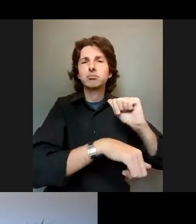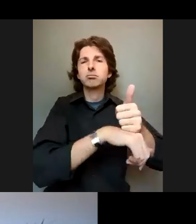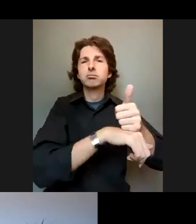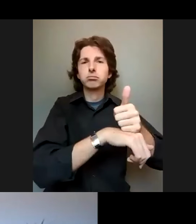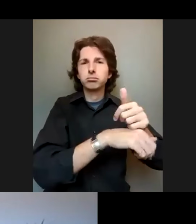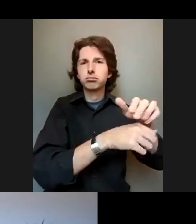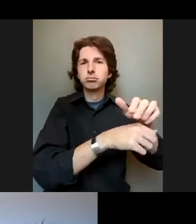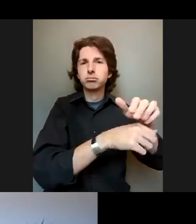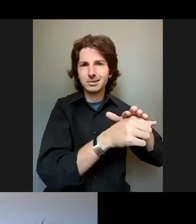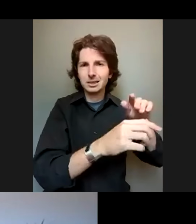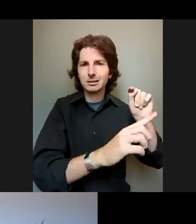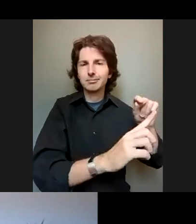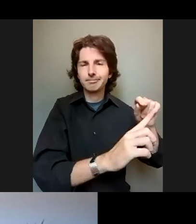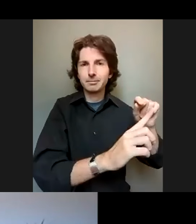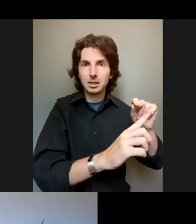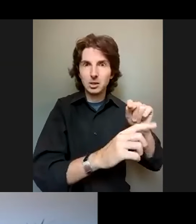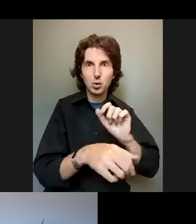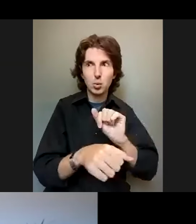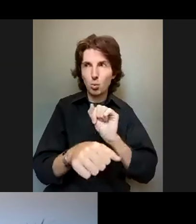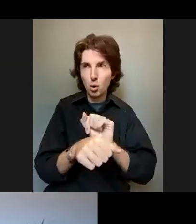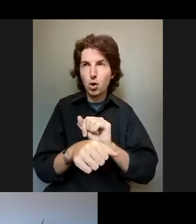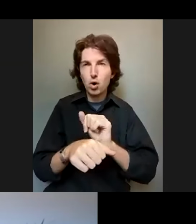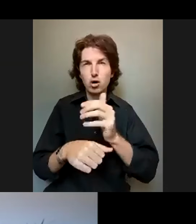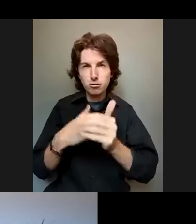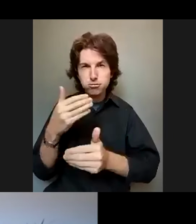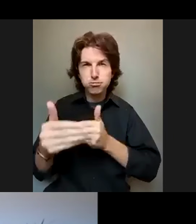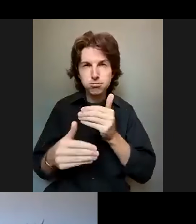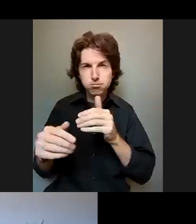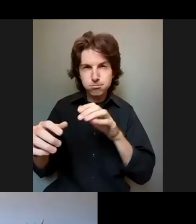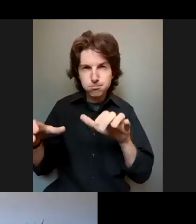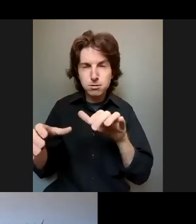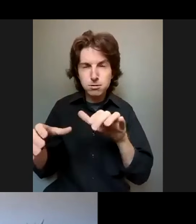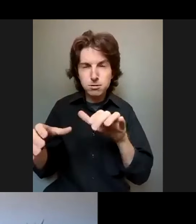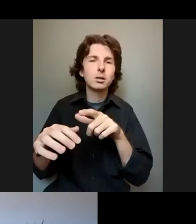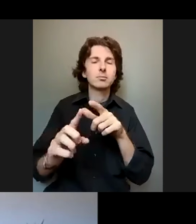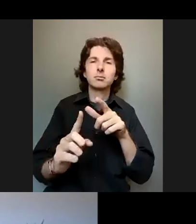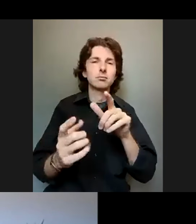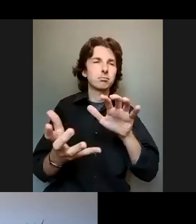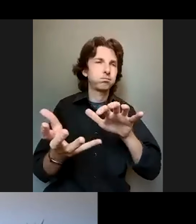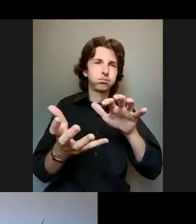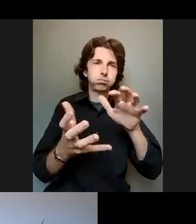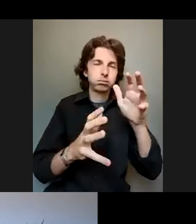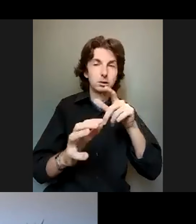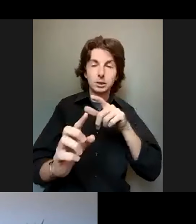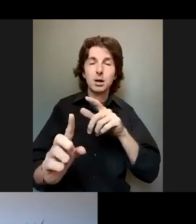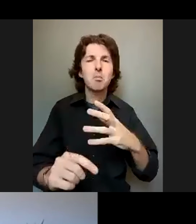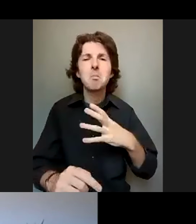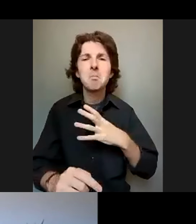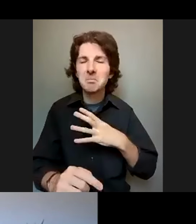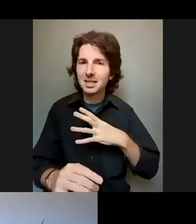So there is work being done. However, it being government, it's a big machine.